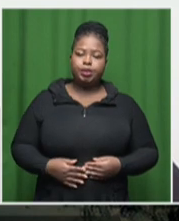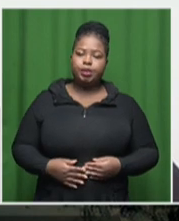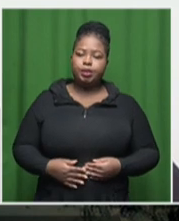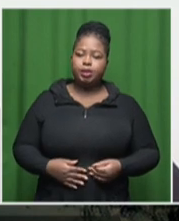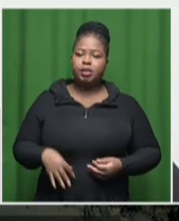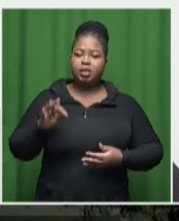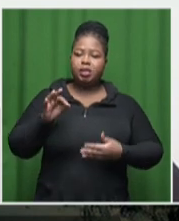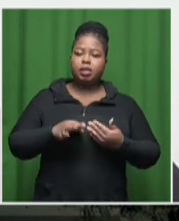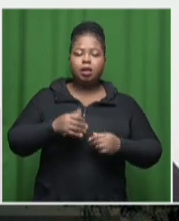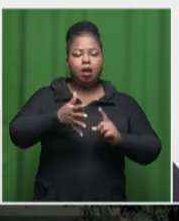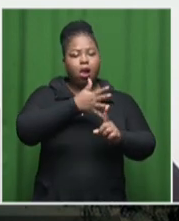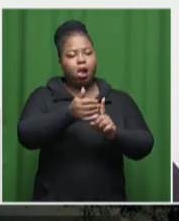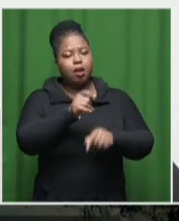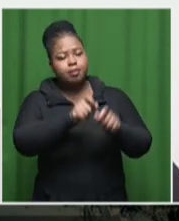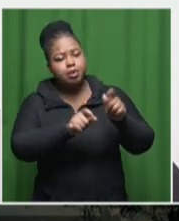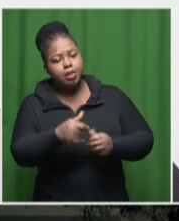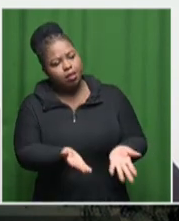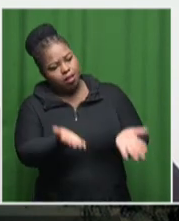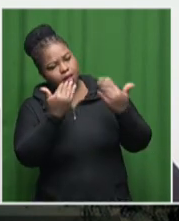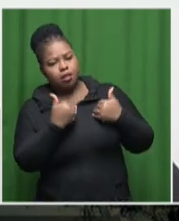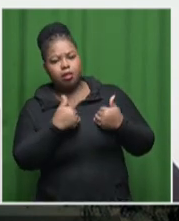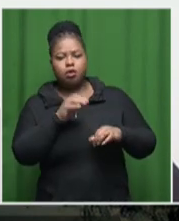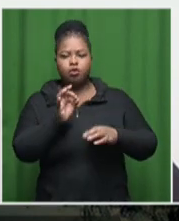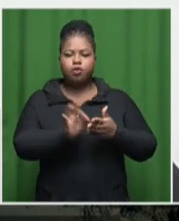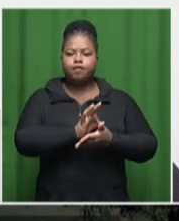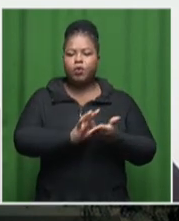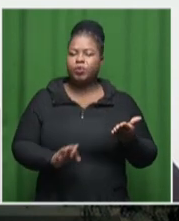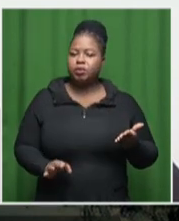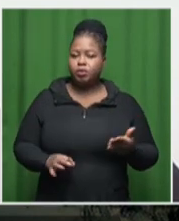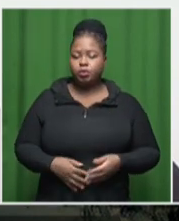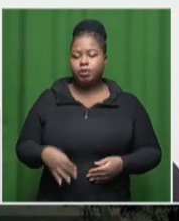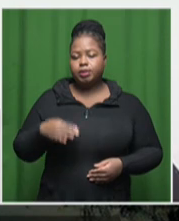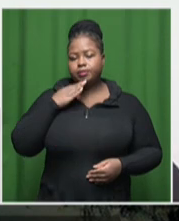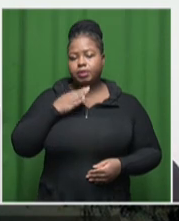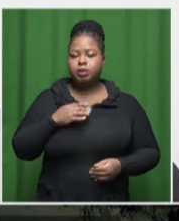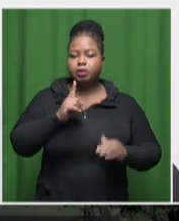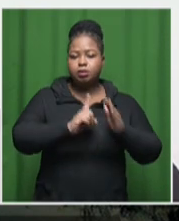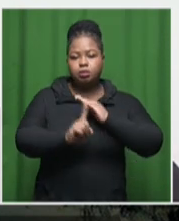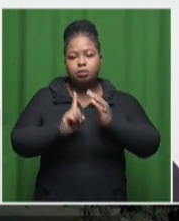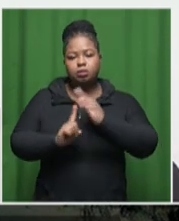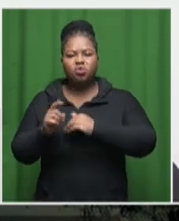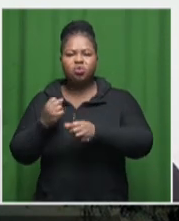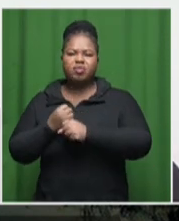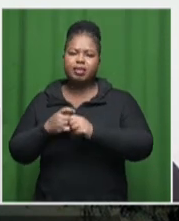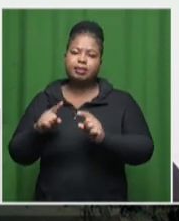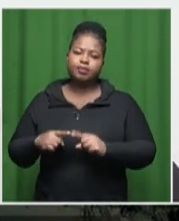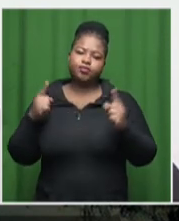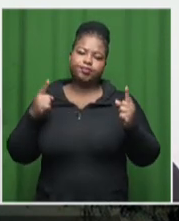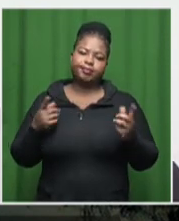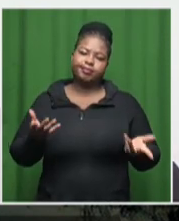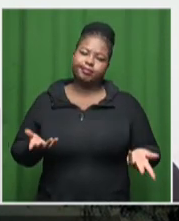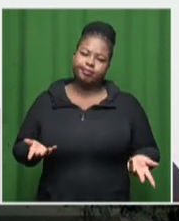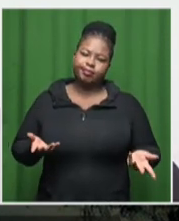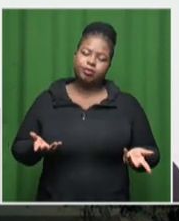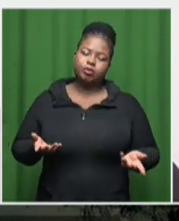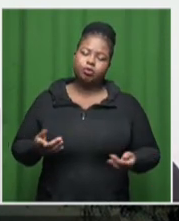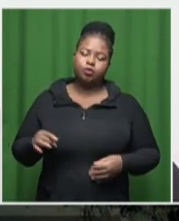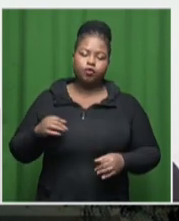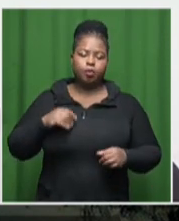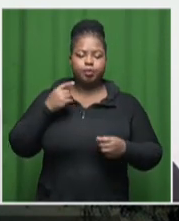the electorate to come out and vote? So in other words, are they actually making a difference in terms of the offering,